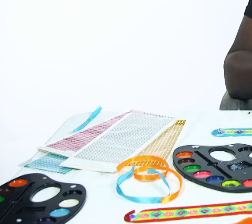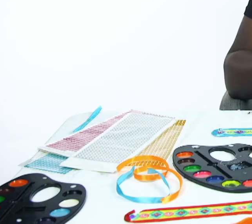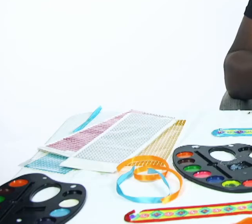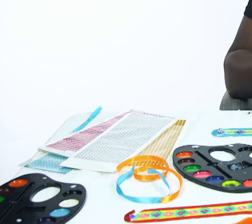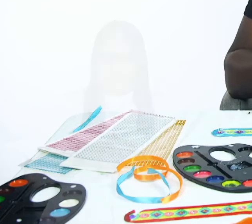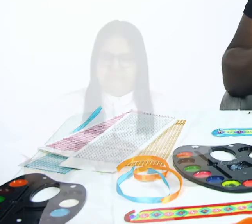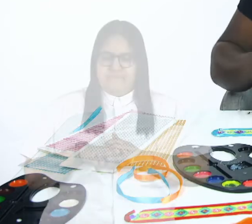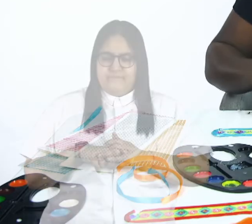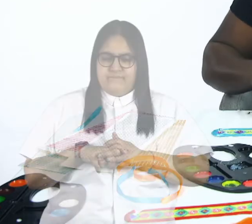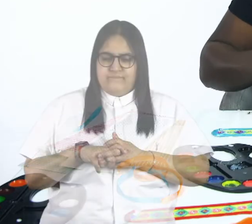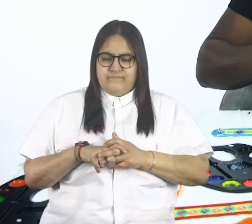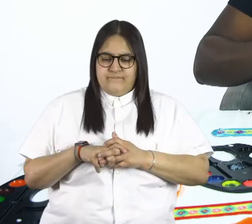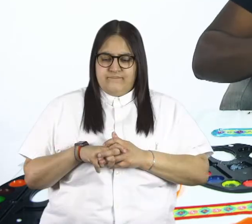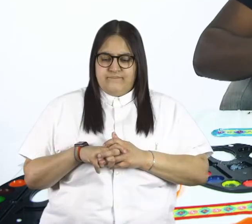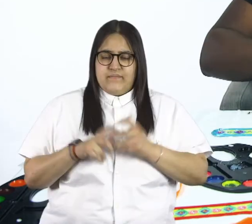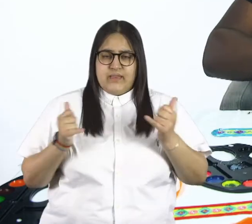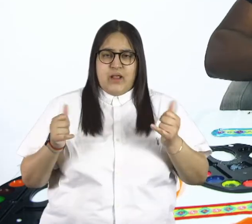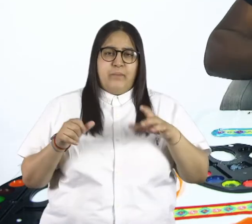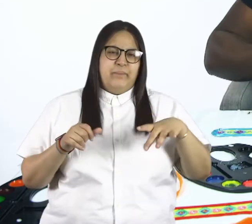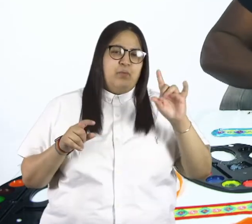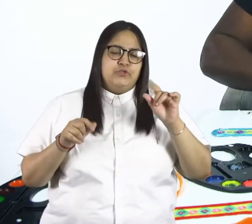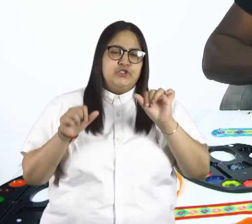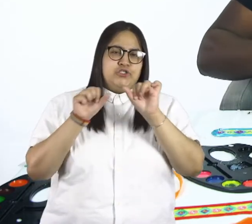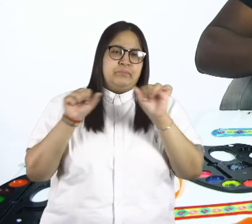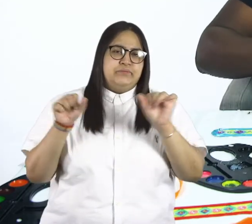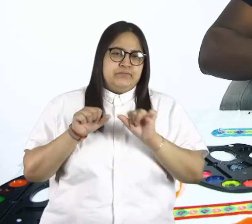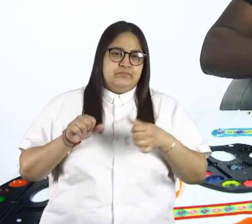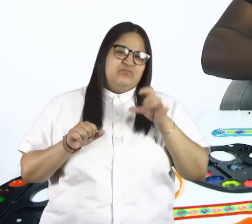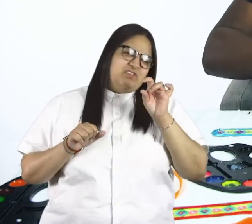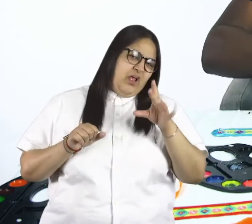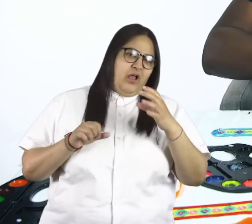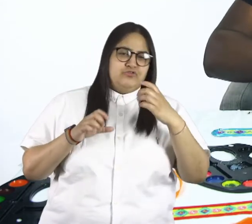So we're gonna pick out some shapes.